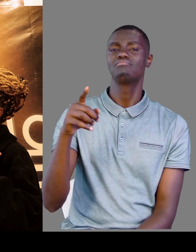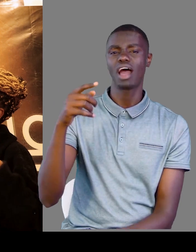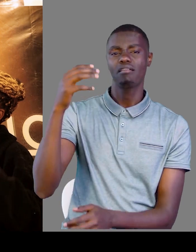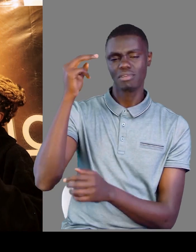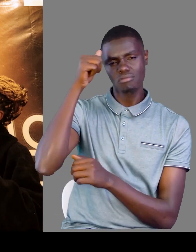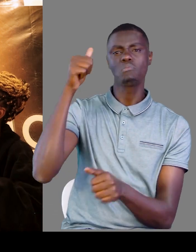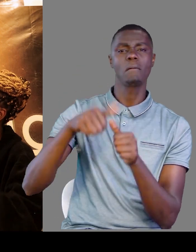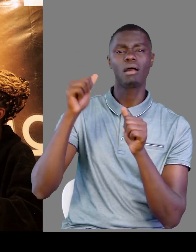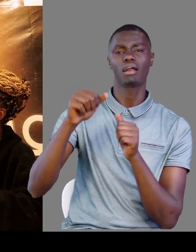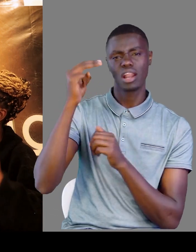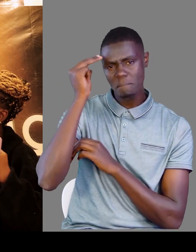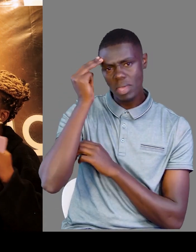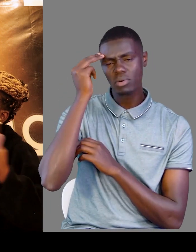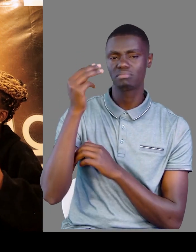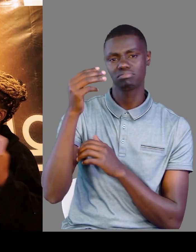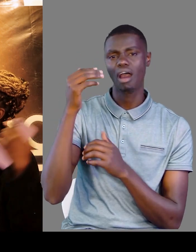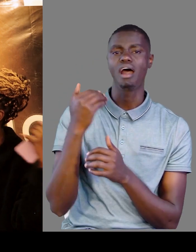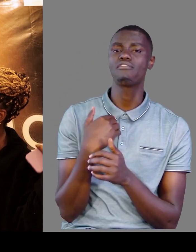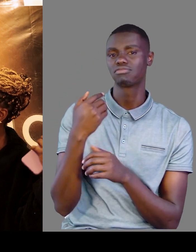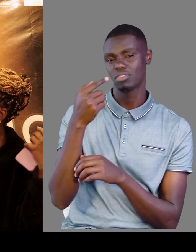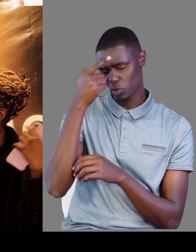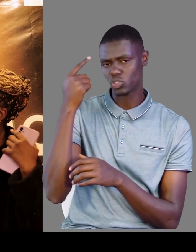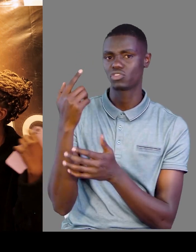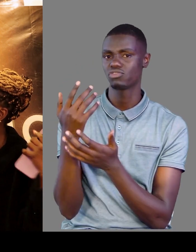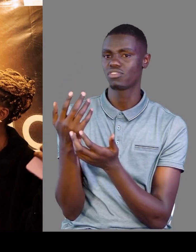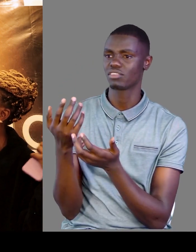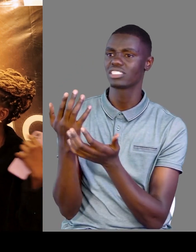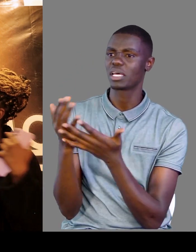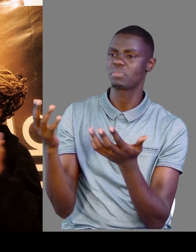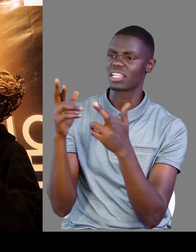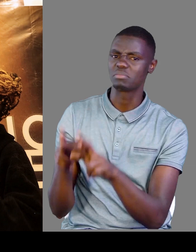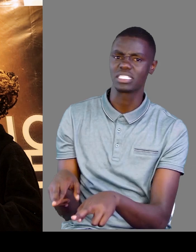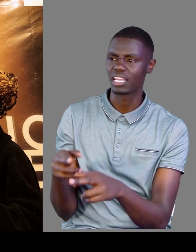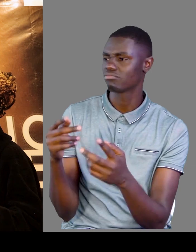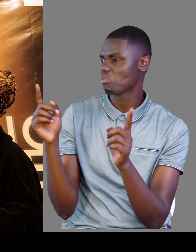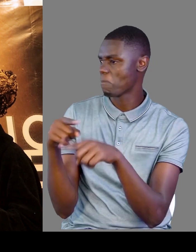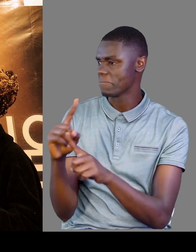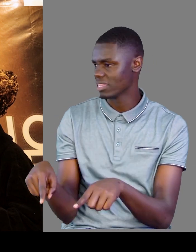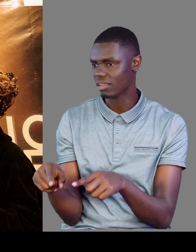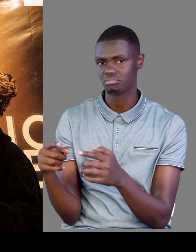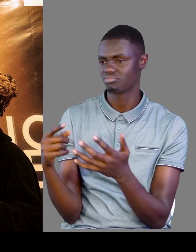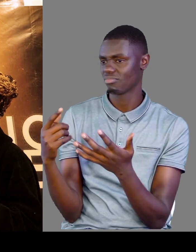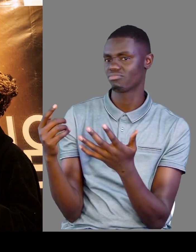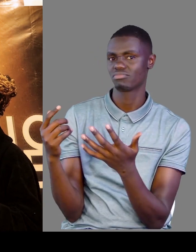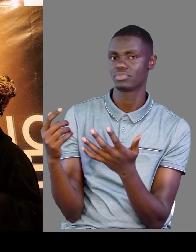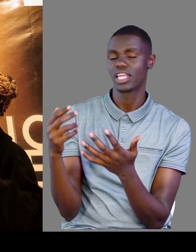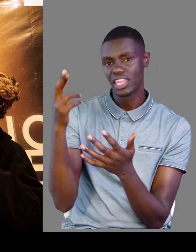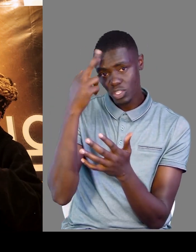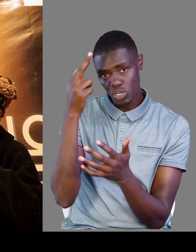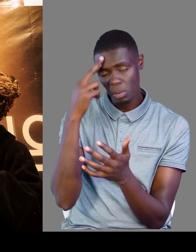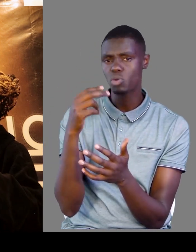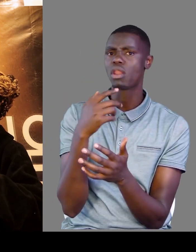me because of maybe their mistake or something that has happened, something memorable which has happened in the industry over the years that you remember and you're